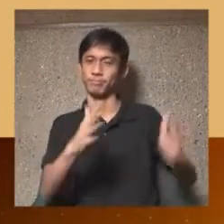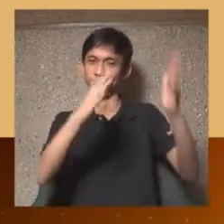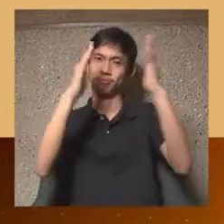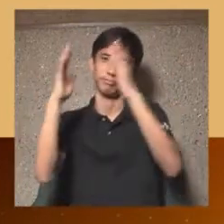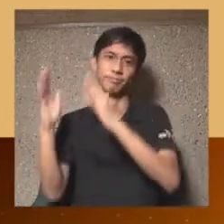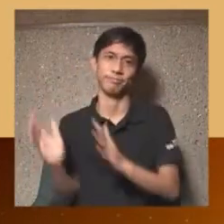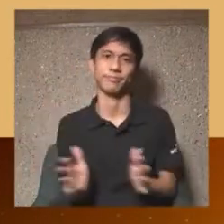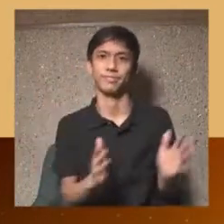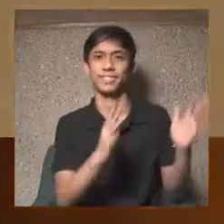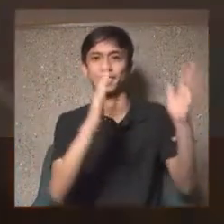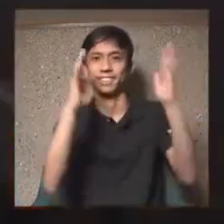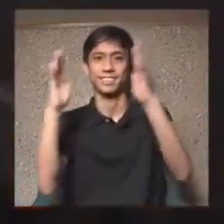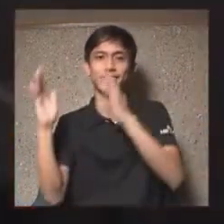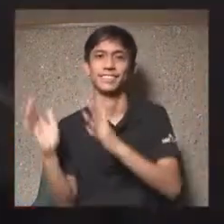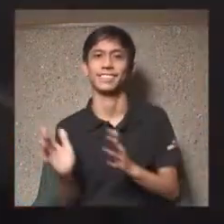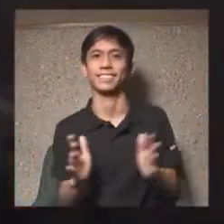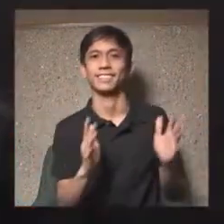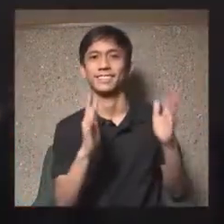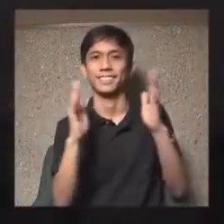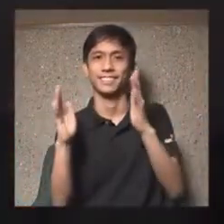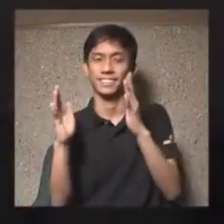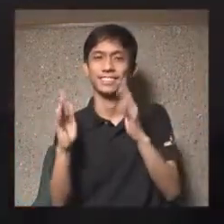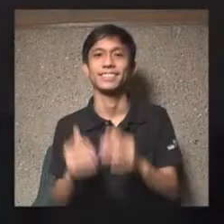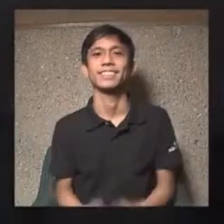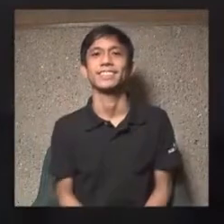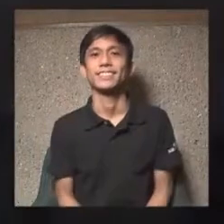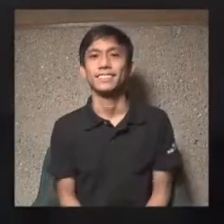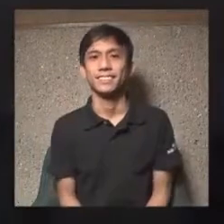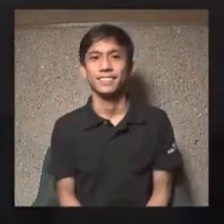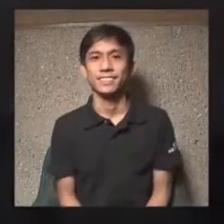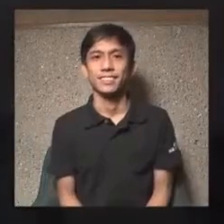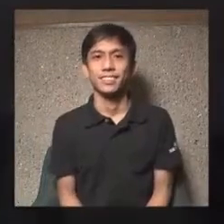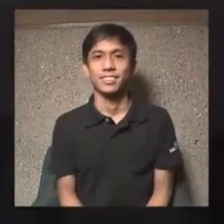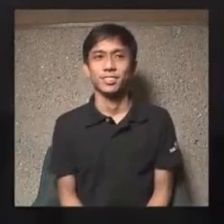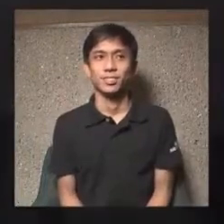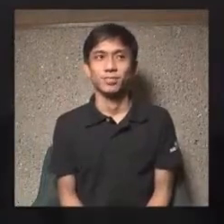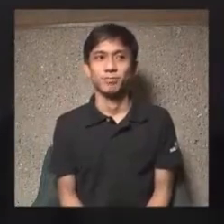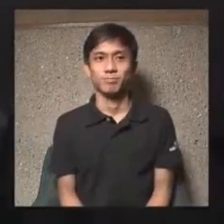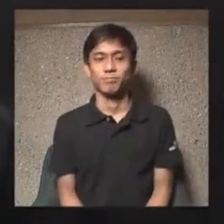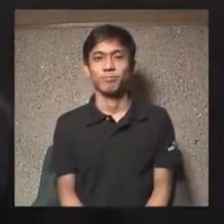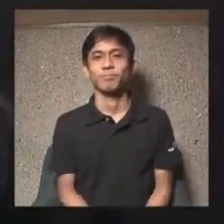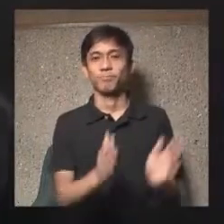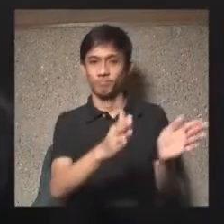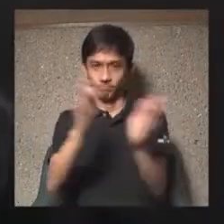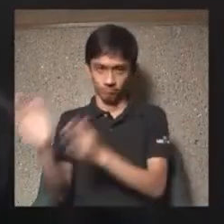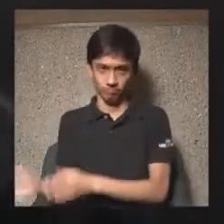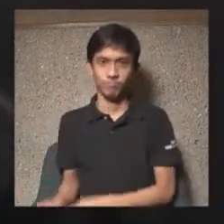I'll give you one, you know, that was an old story 40 years ago. So I'm going to give you